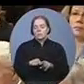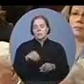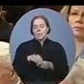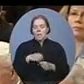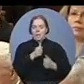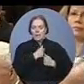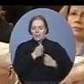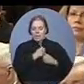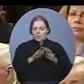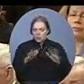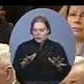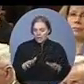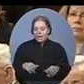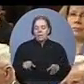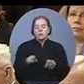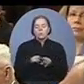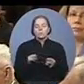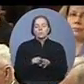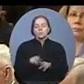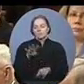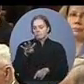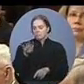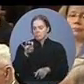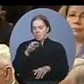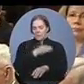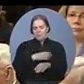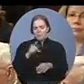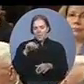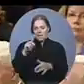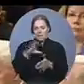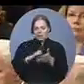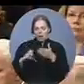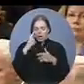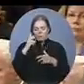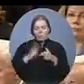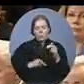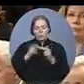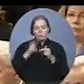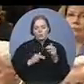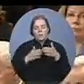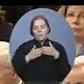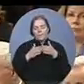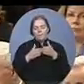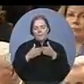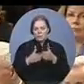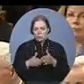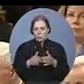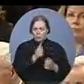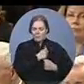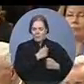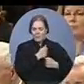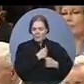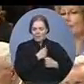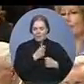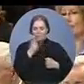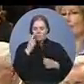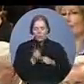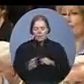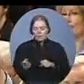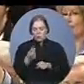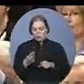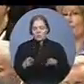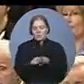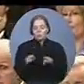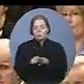billion, Mr. Speaker, for shipbuilding in the next 20 years. The men and women of the Canadian Forces and the Navy will get our support, unlike the time when he was in